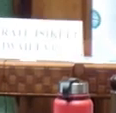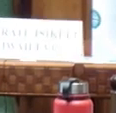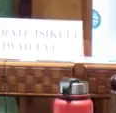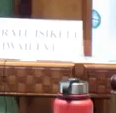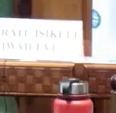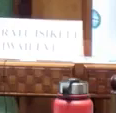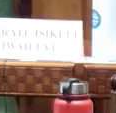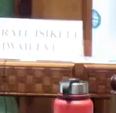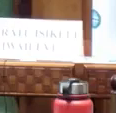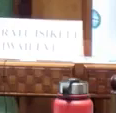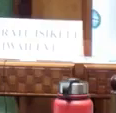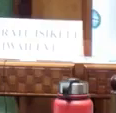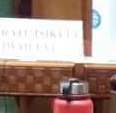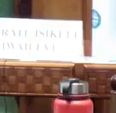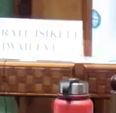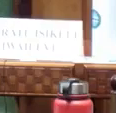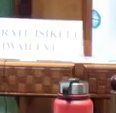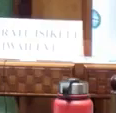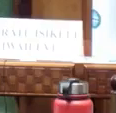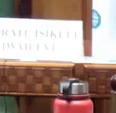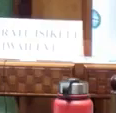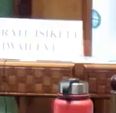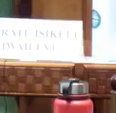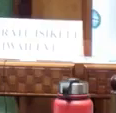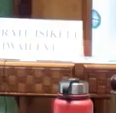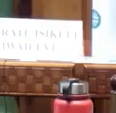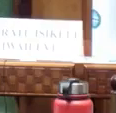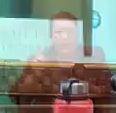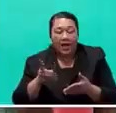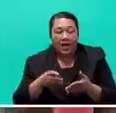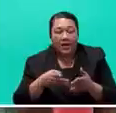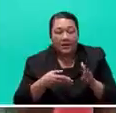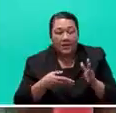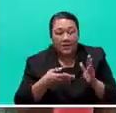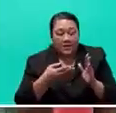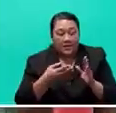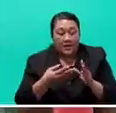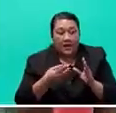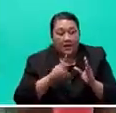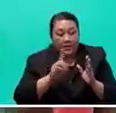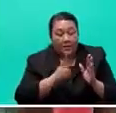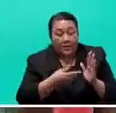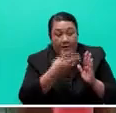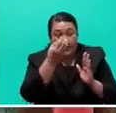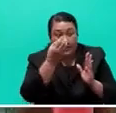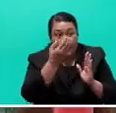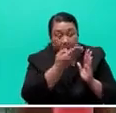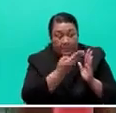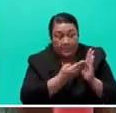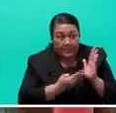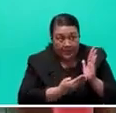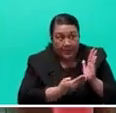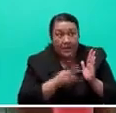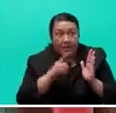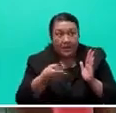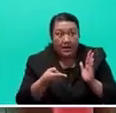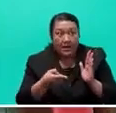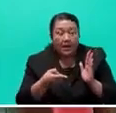I move that the Heritage Bill 2023 be considered by Parliament without